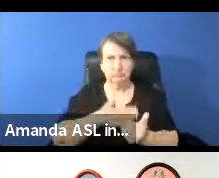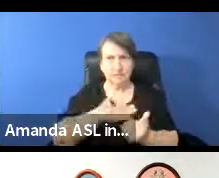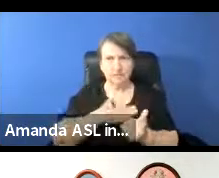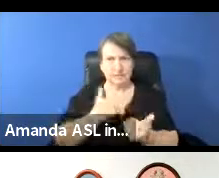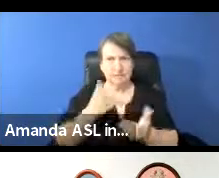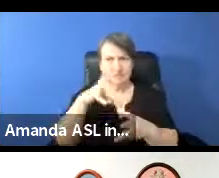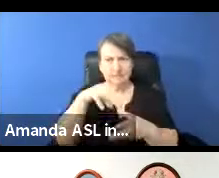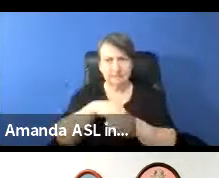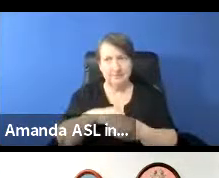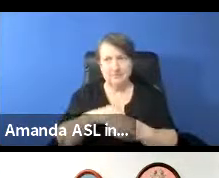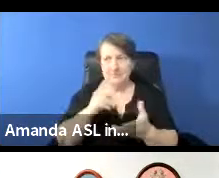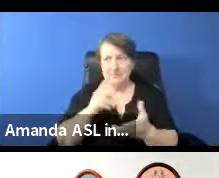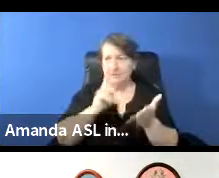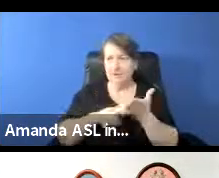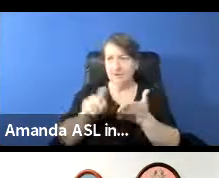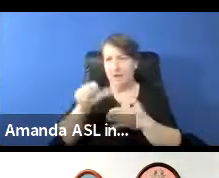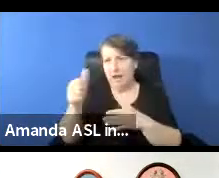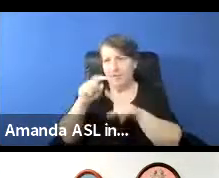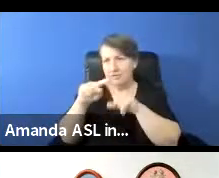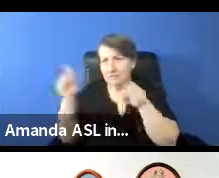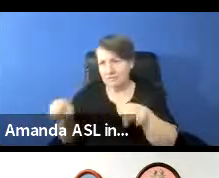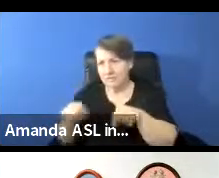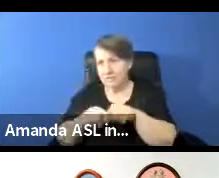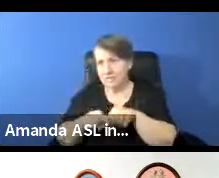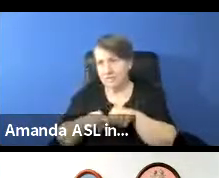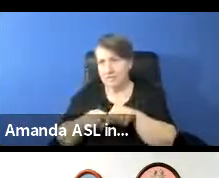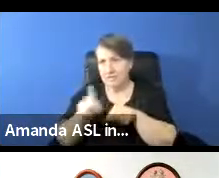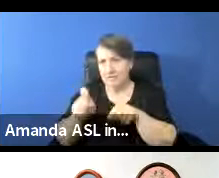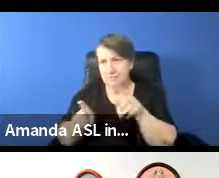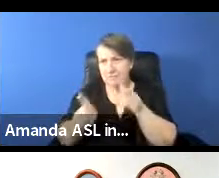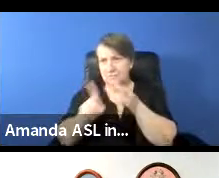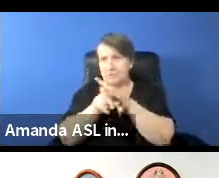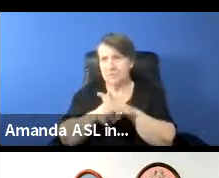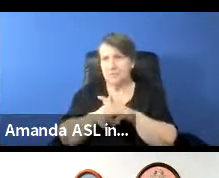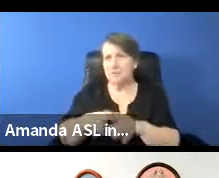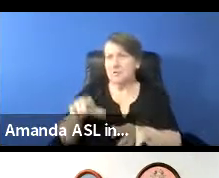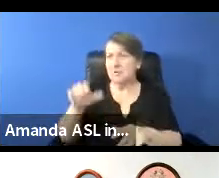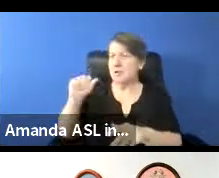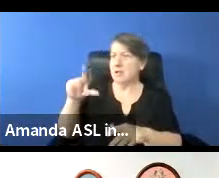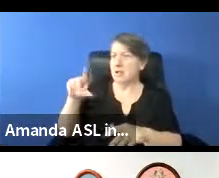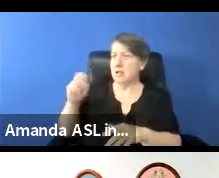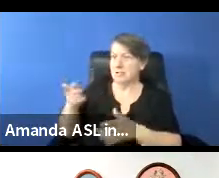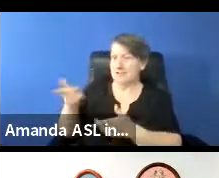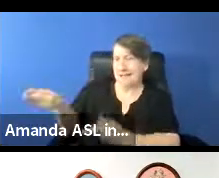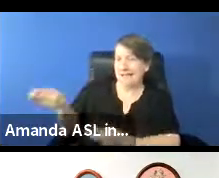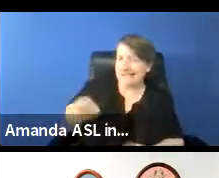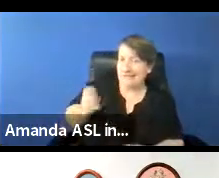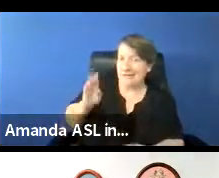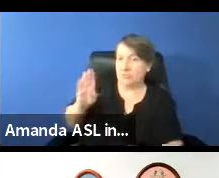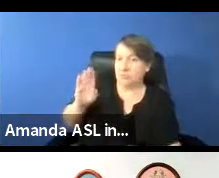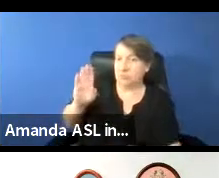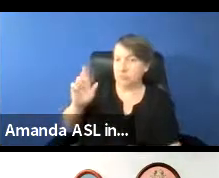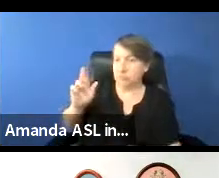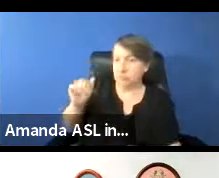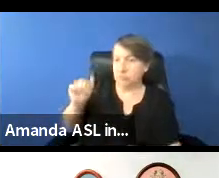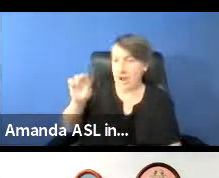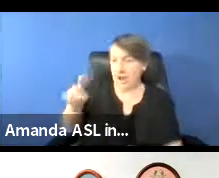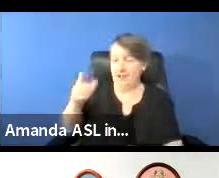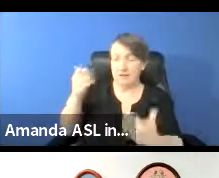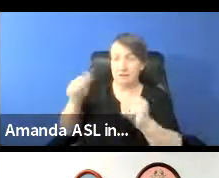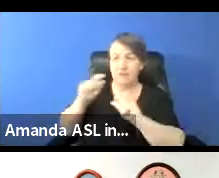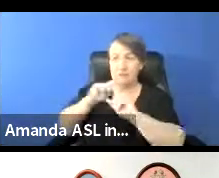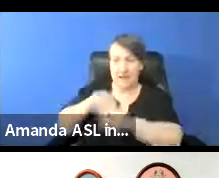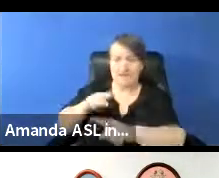check my second screen, although it's supposed to jump in. Yeah, I roped Brad in here just so that we could answer all of the